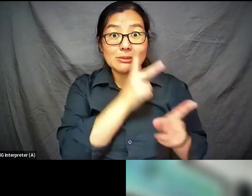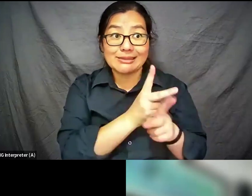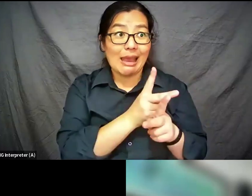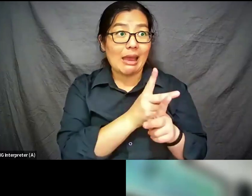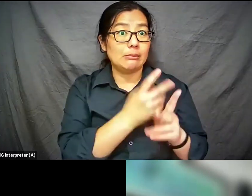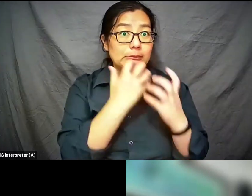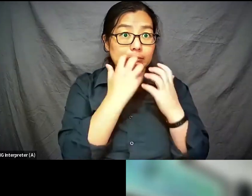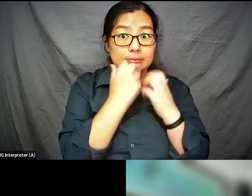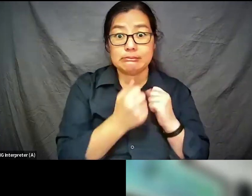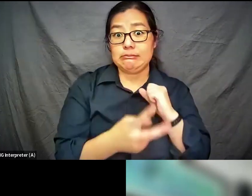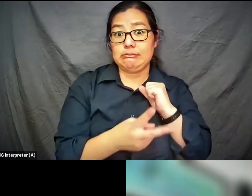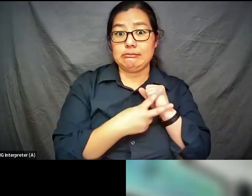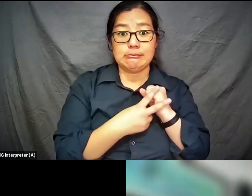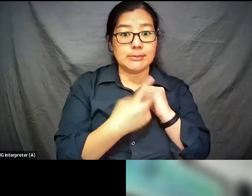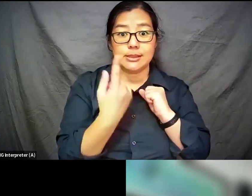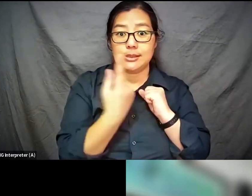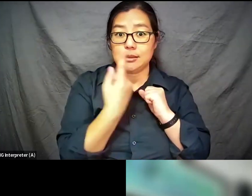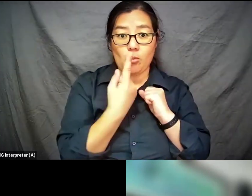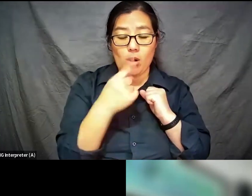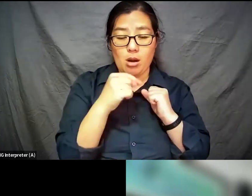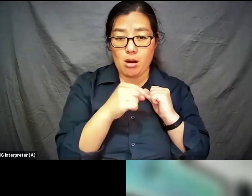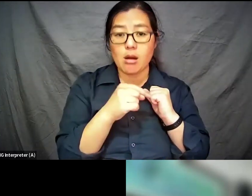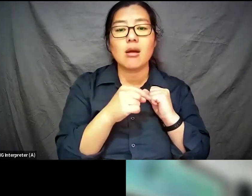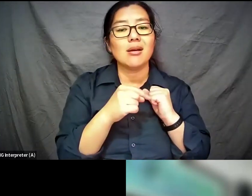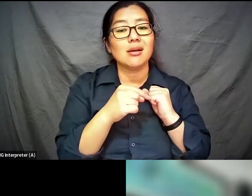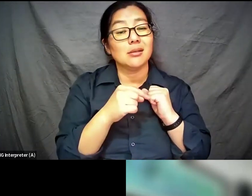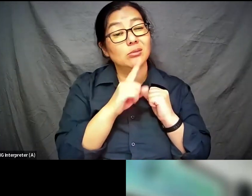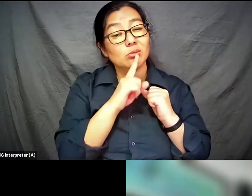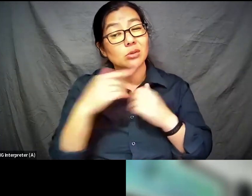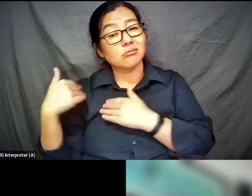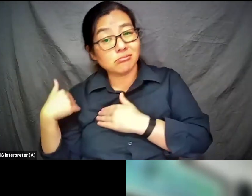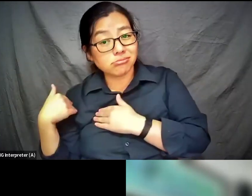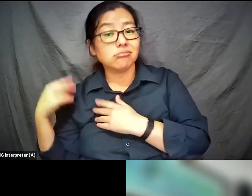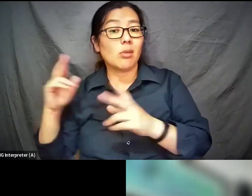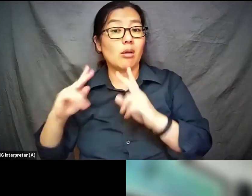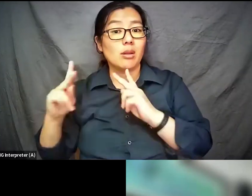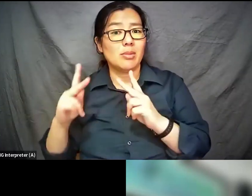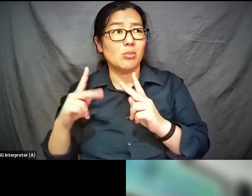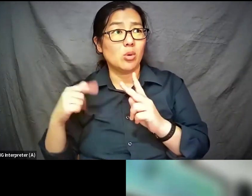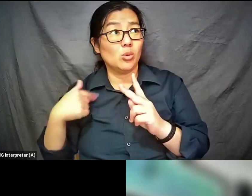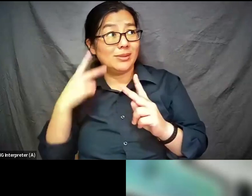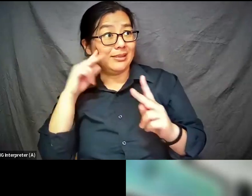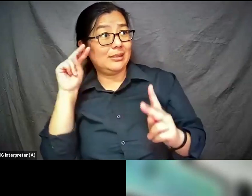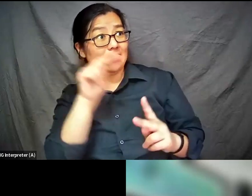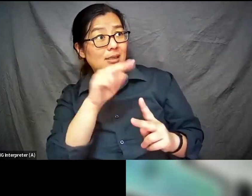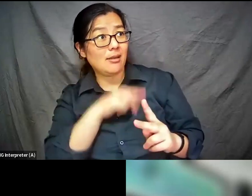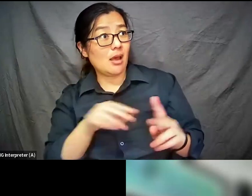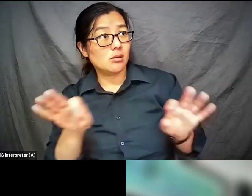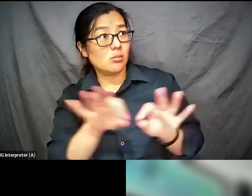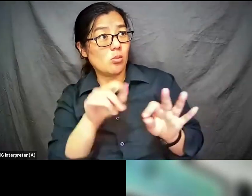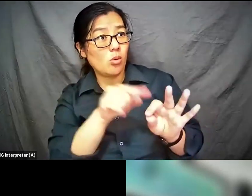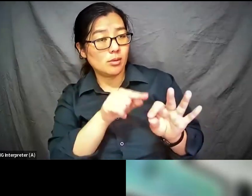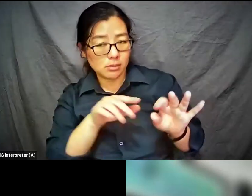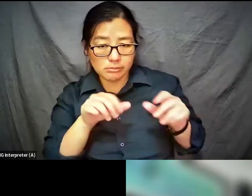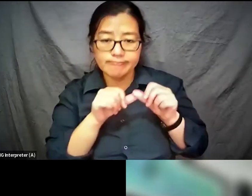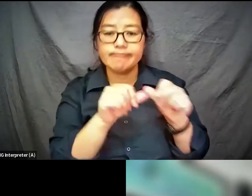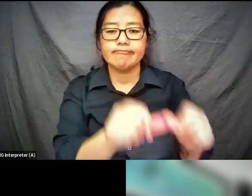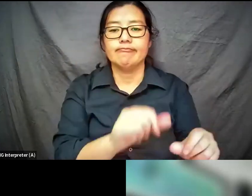be professional. Like, you gotta have this very clear cut line. You are the researcher, they are the researchee.